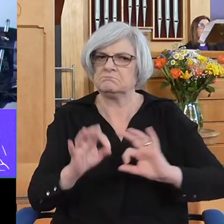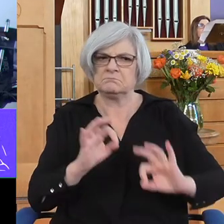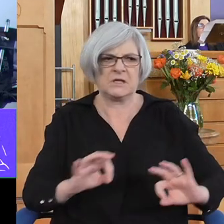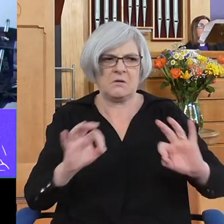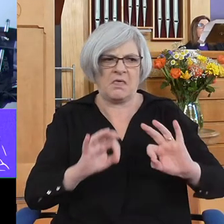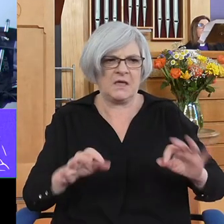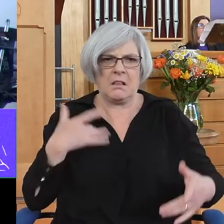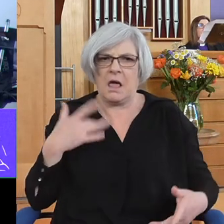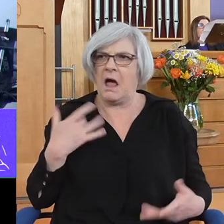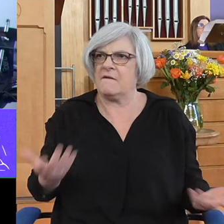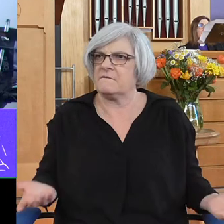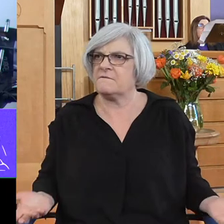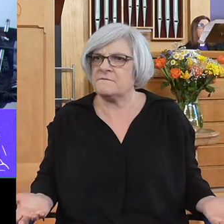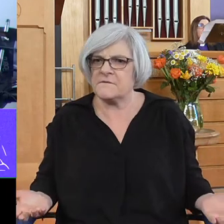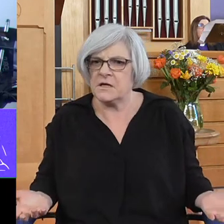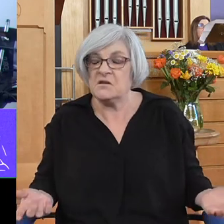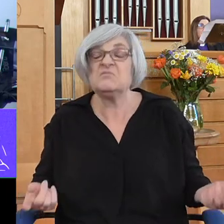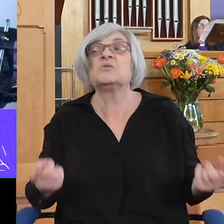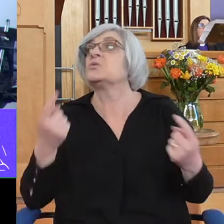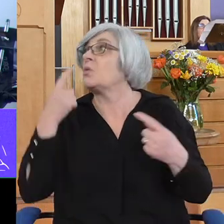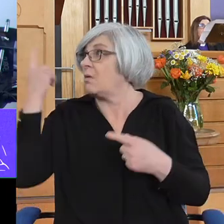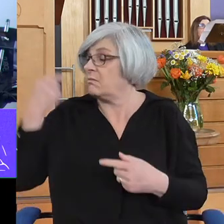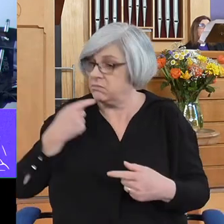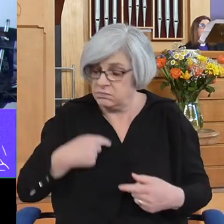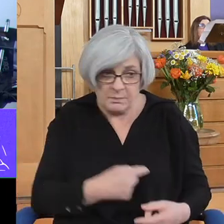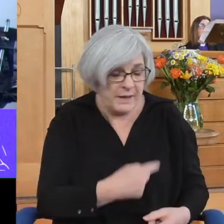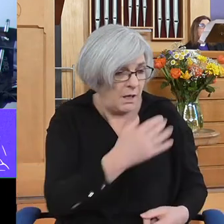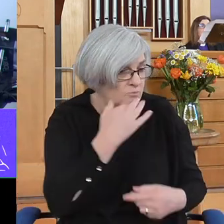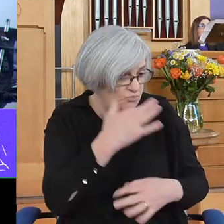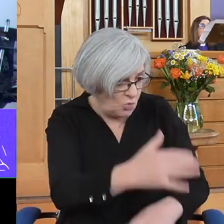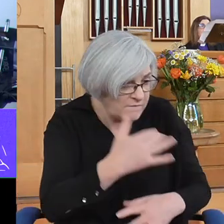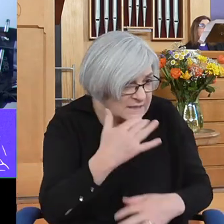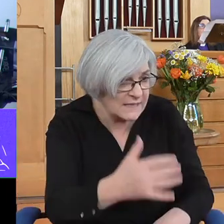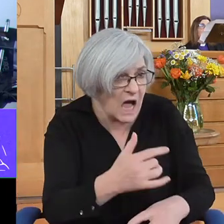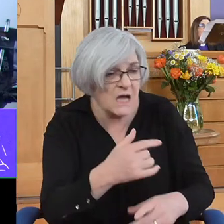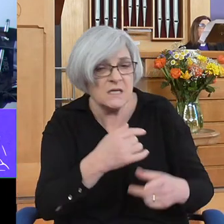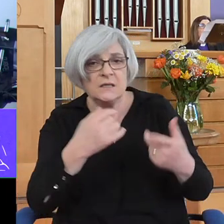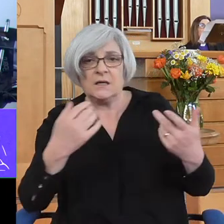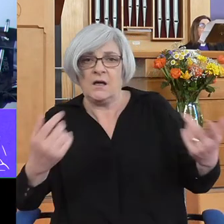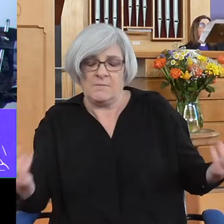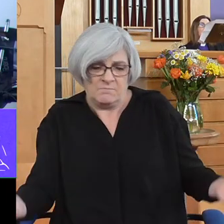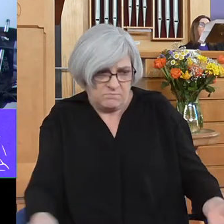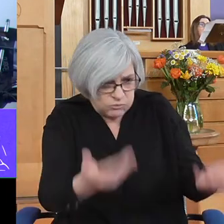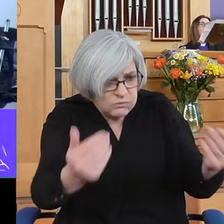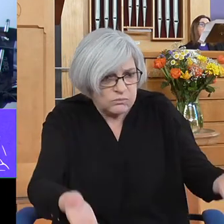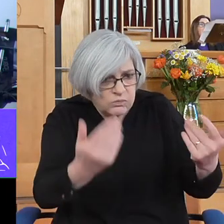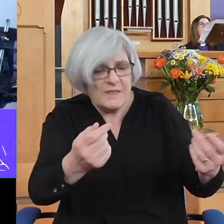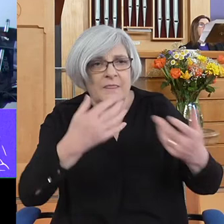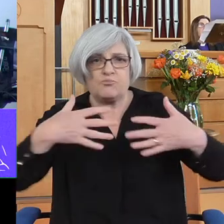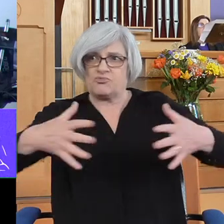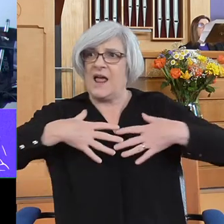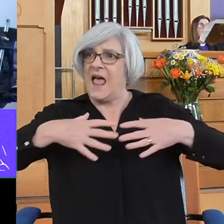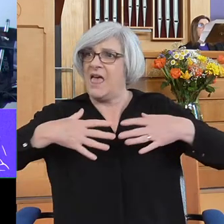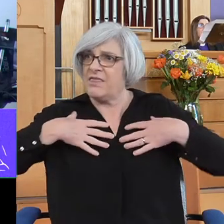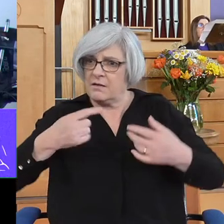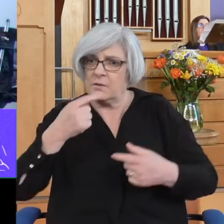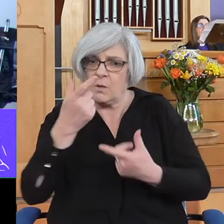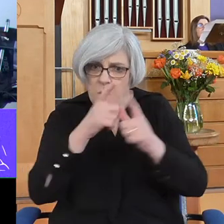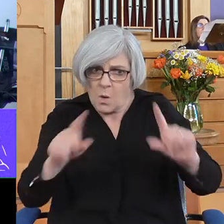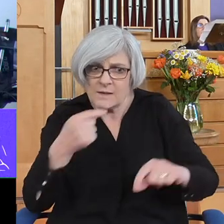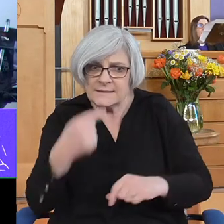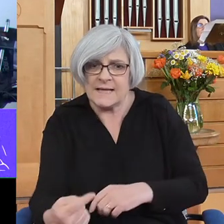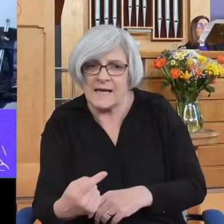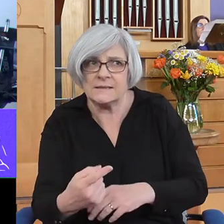them. Then he said to me, Prophesy to the breath, prophesy, son of man, and say to it, This is what the Sovereign Lord